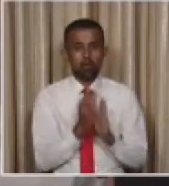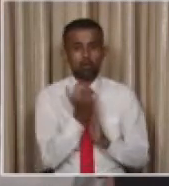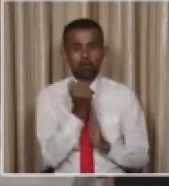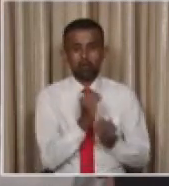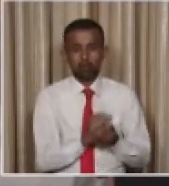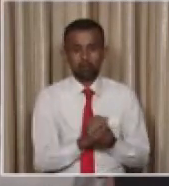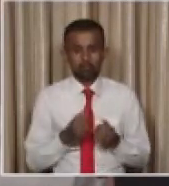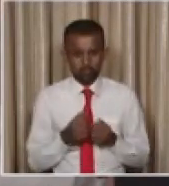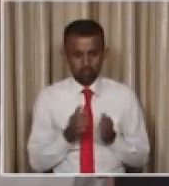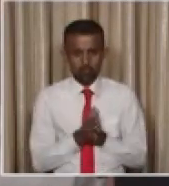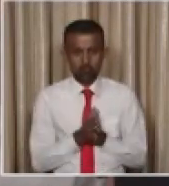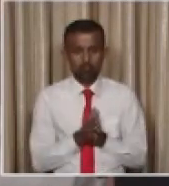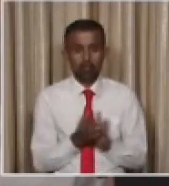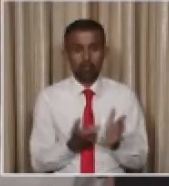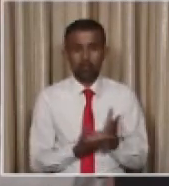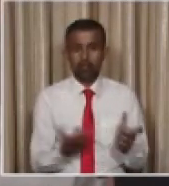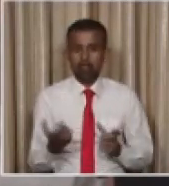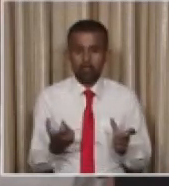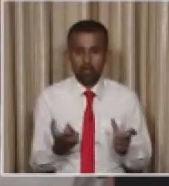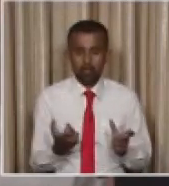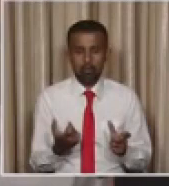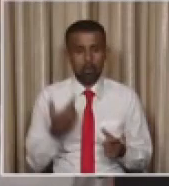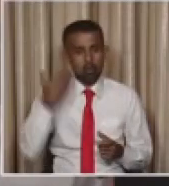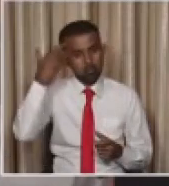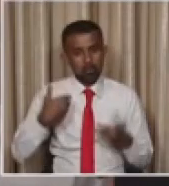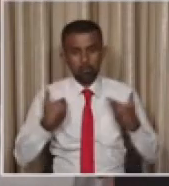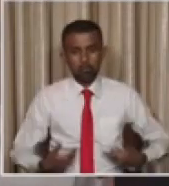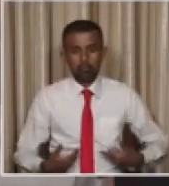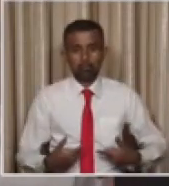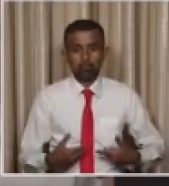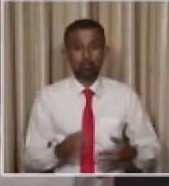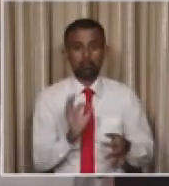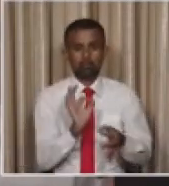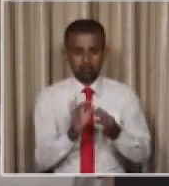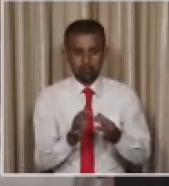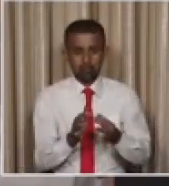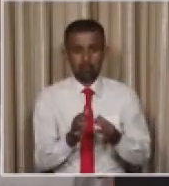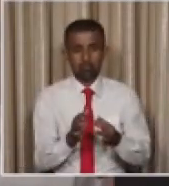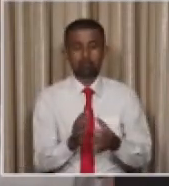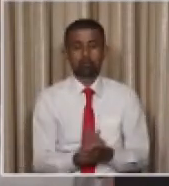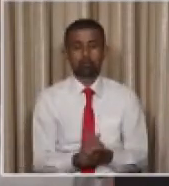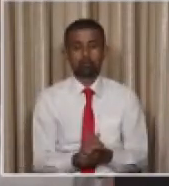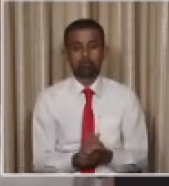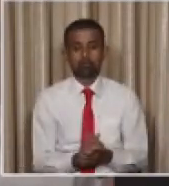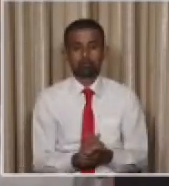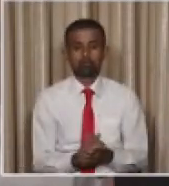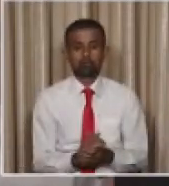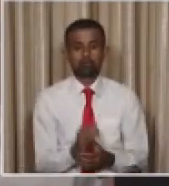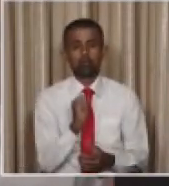the medical faculty. Therefore, the minister will bring a law which allows the right